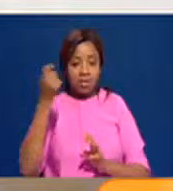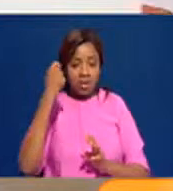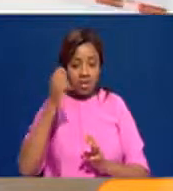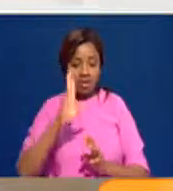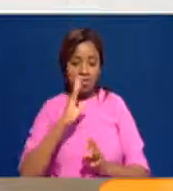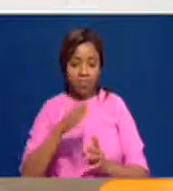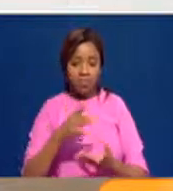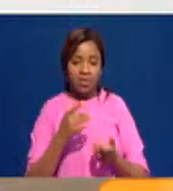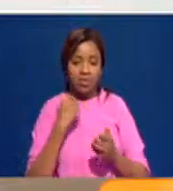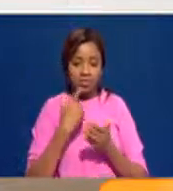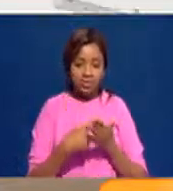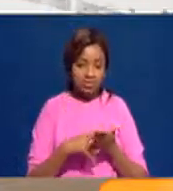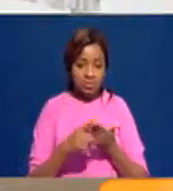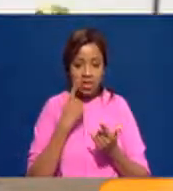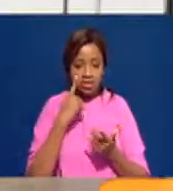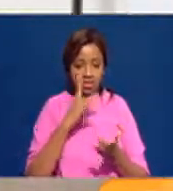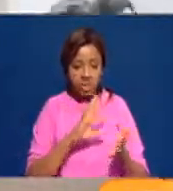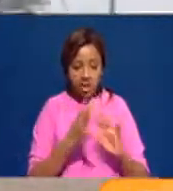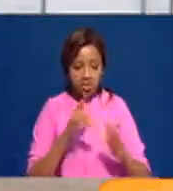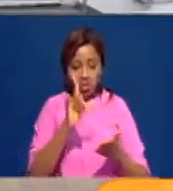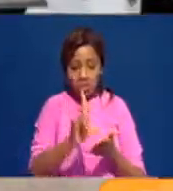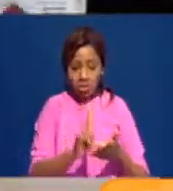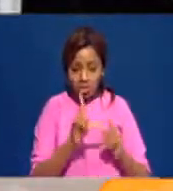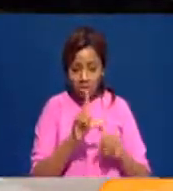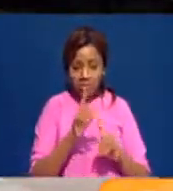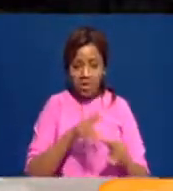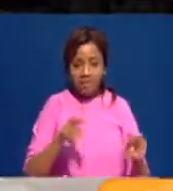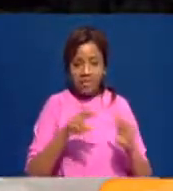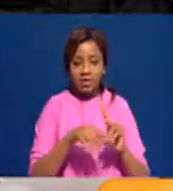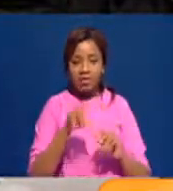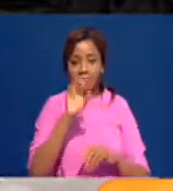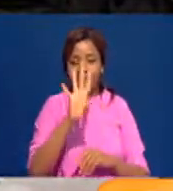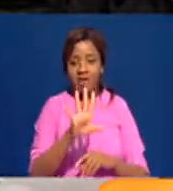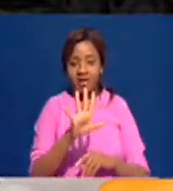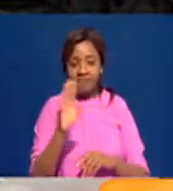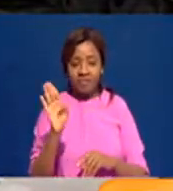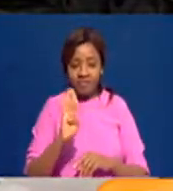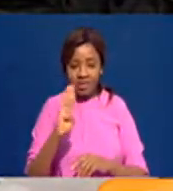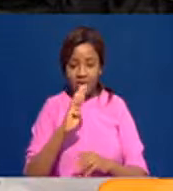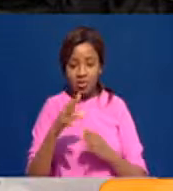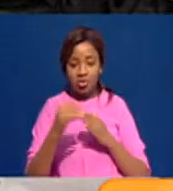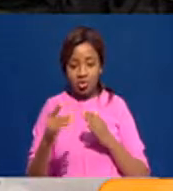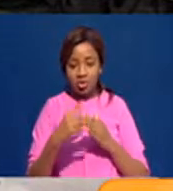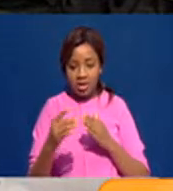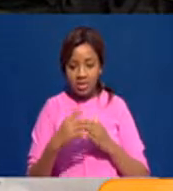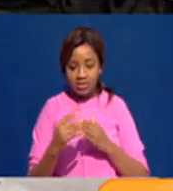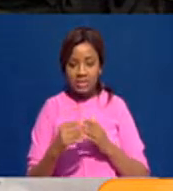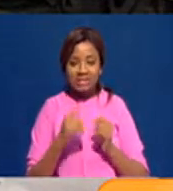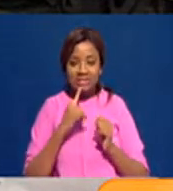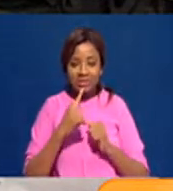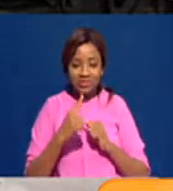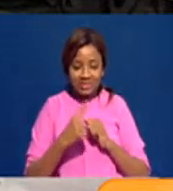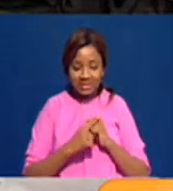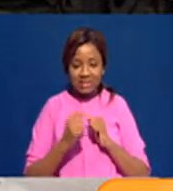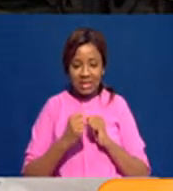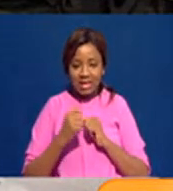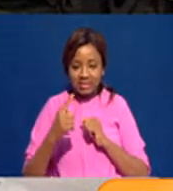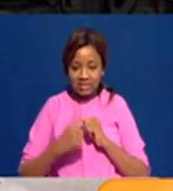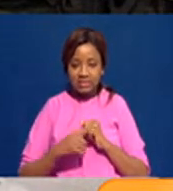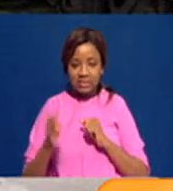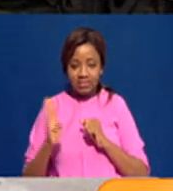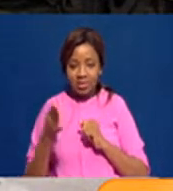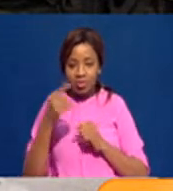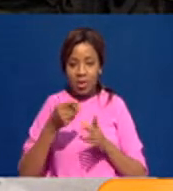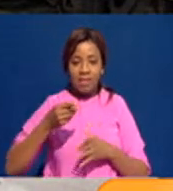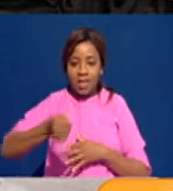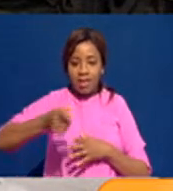to renegotiate the SGR loan of $5 billion or 616 billion shillings because the 20-year repayment